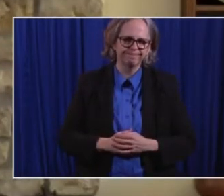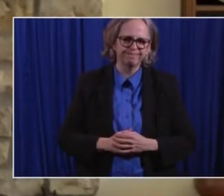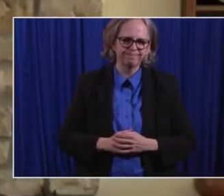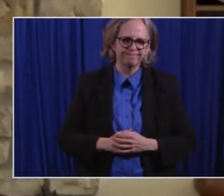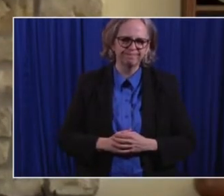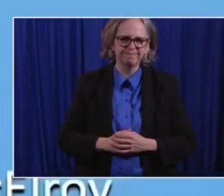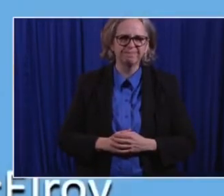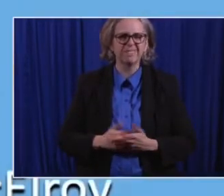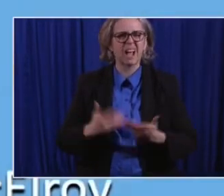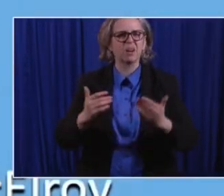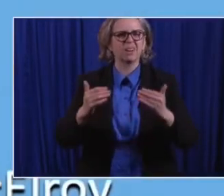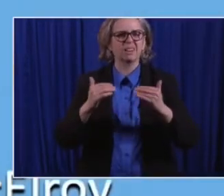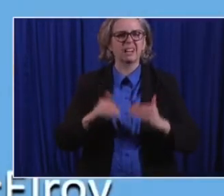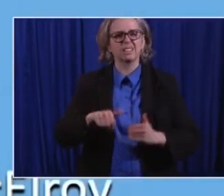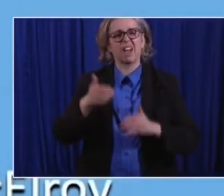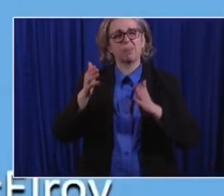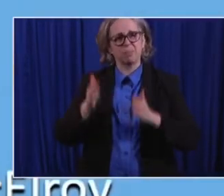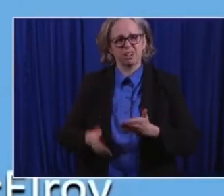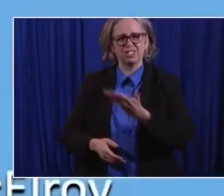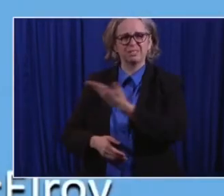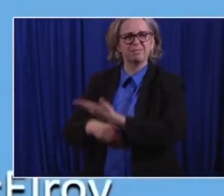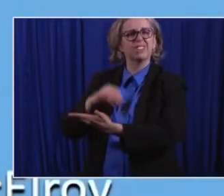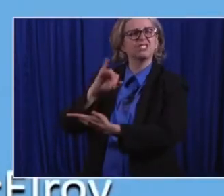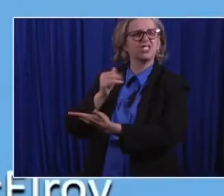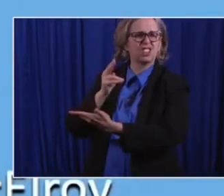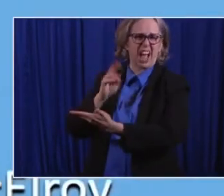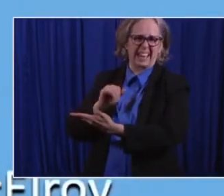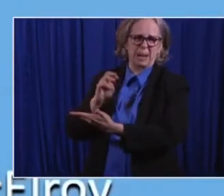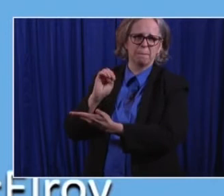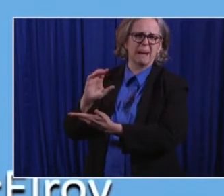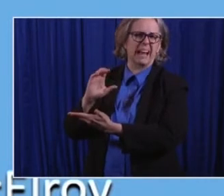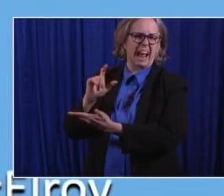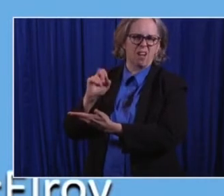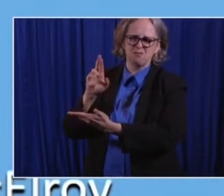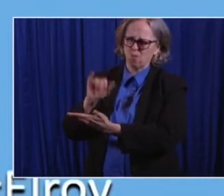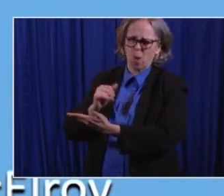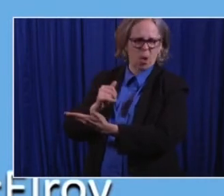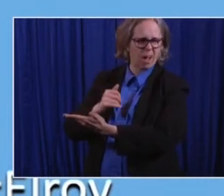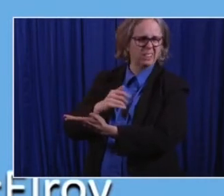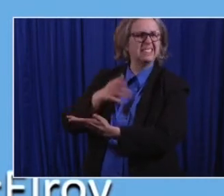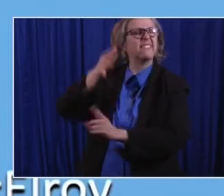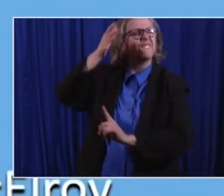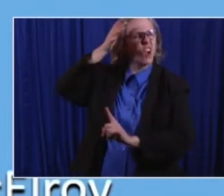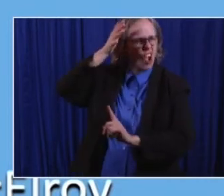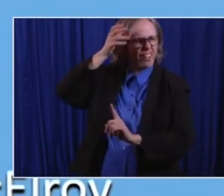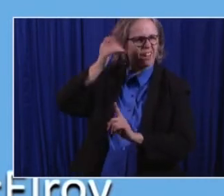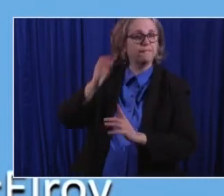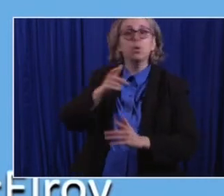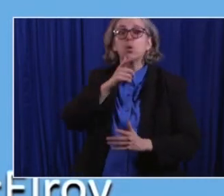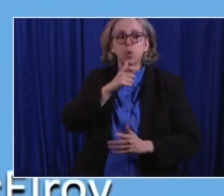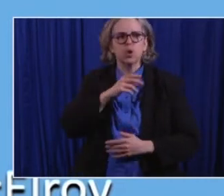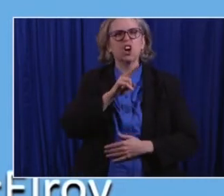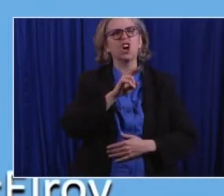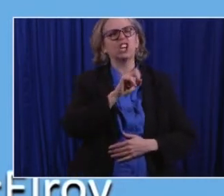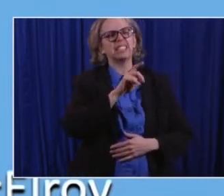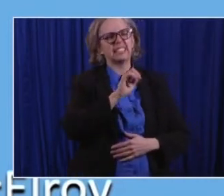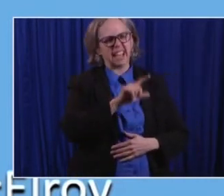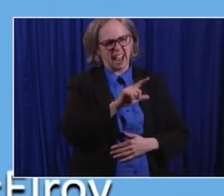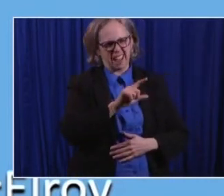Johnny McElroy, father of our Director of Aging, Ursel McElroy, died unexpectedly this past